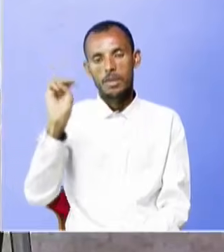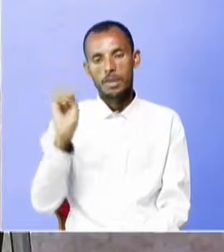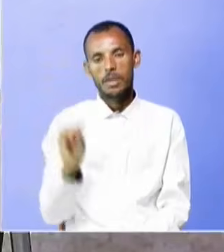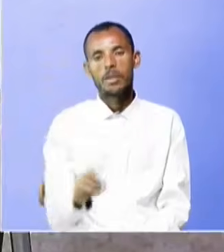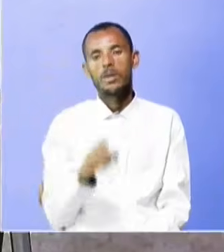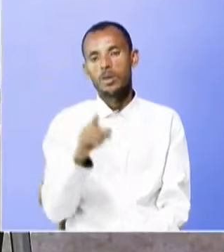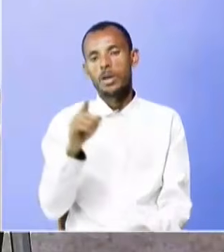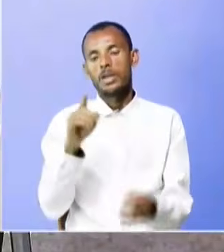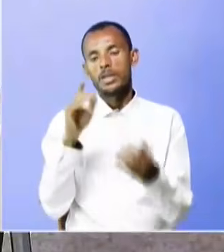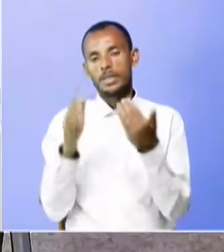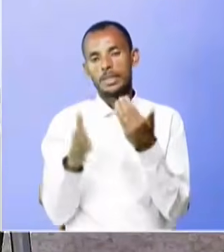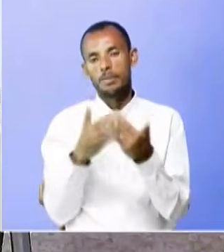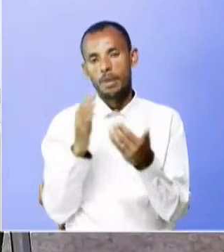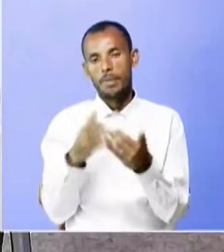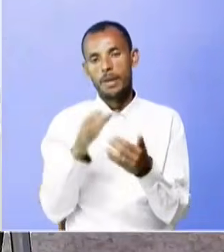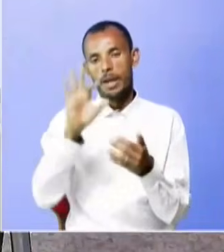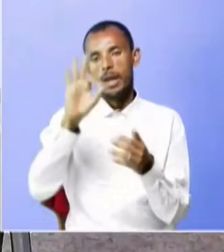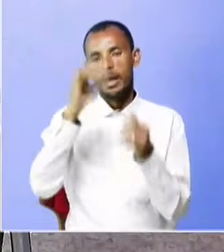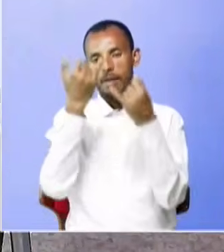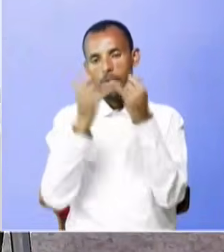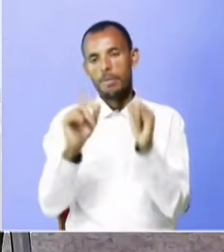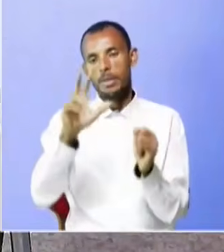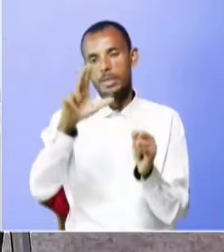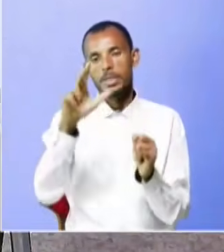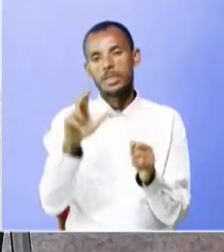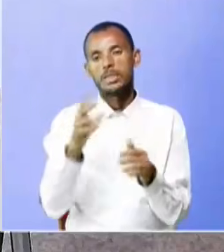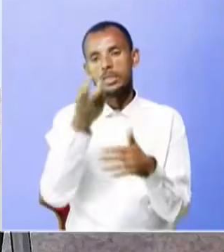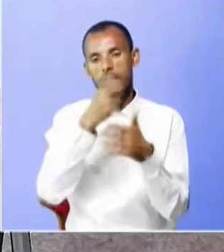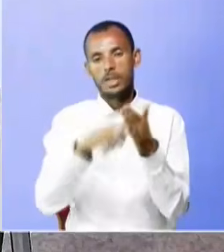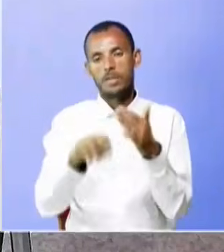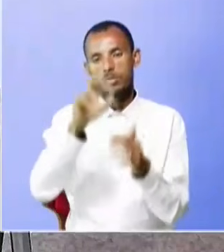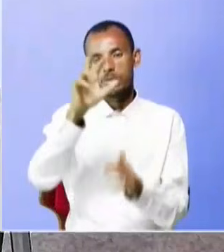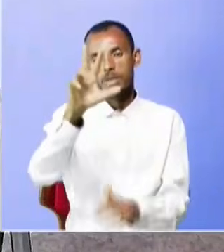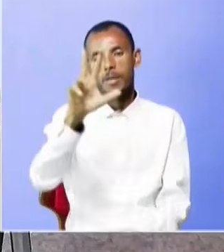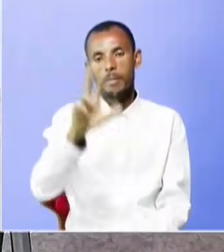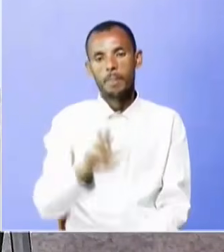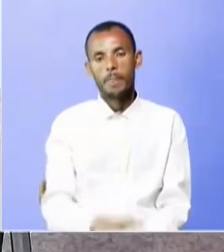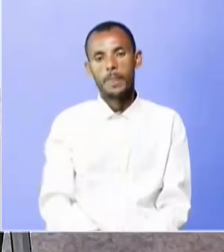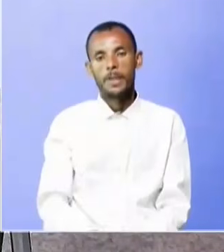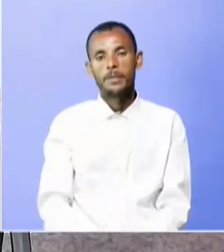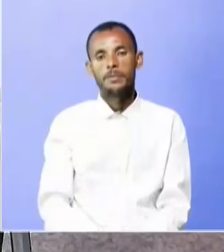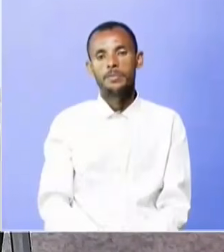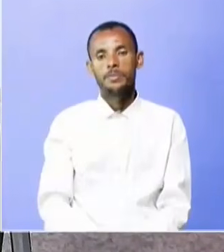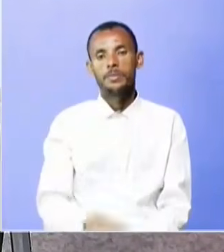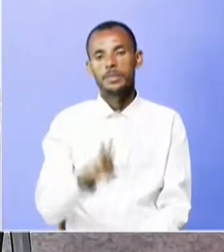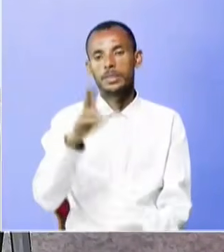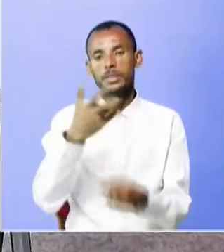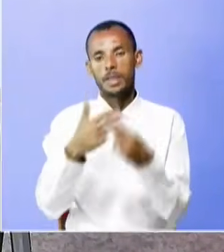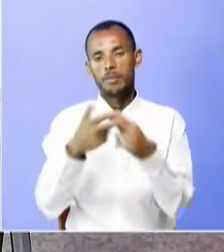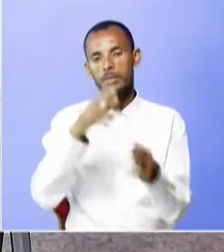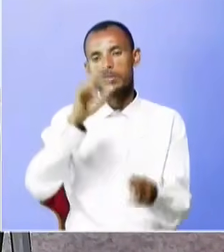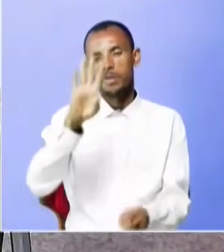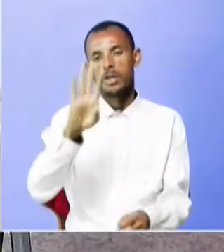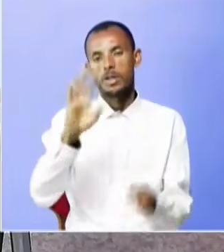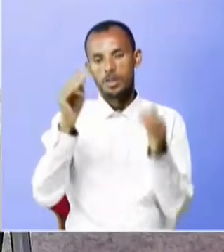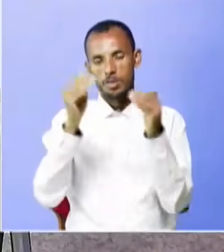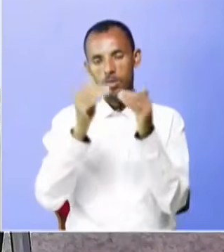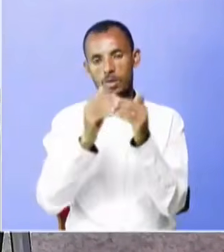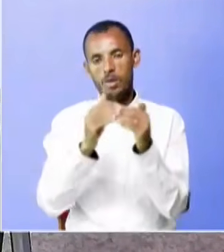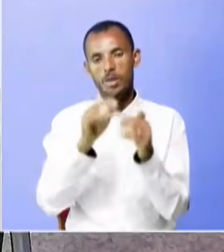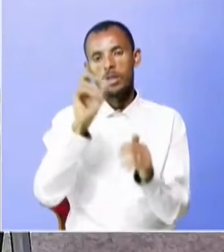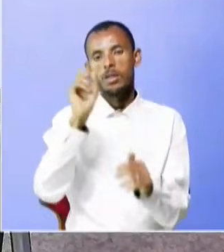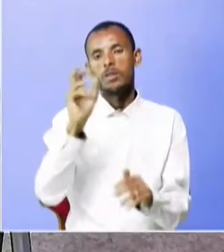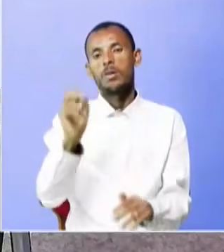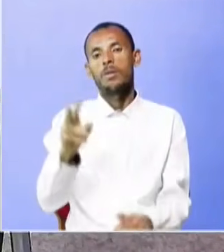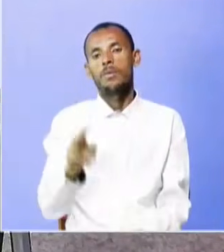can simplify 9 by 3, the result is 3. Okay, 3 times 4 is